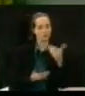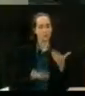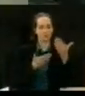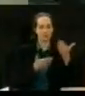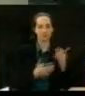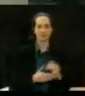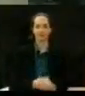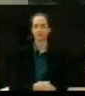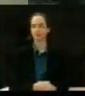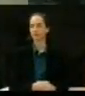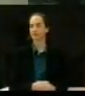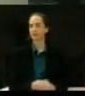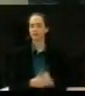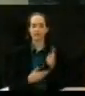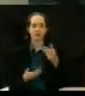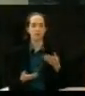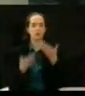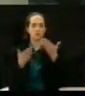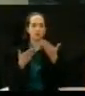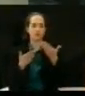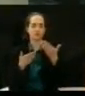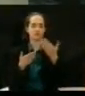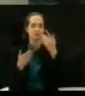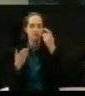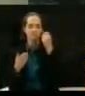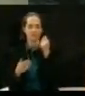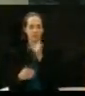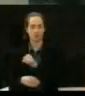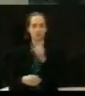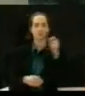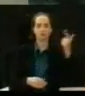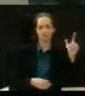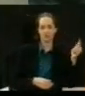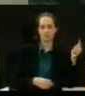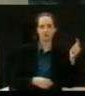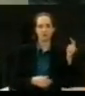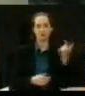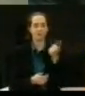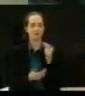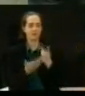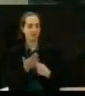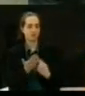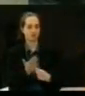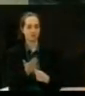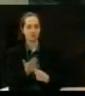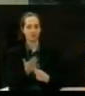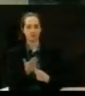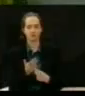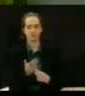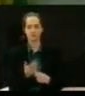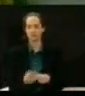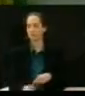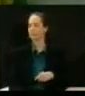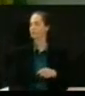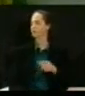Move approval. Second. Okay, any discussion? Mr. Chairman, I'd like to point out that